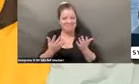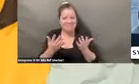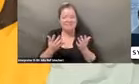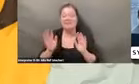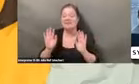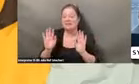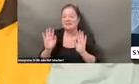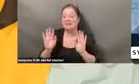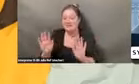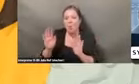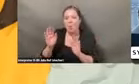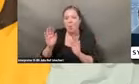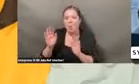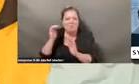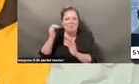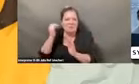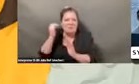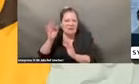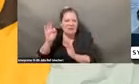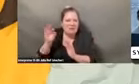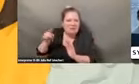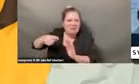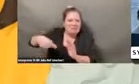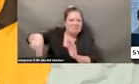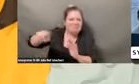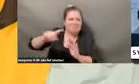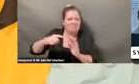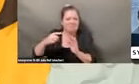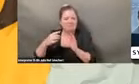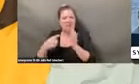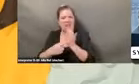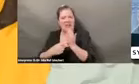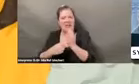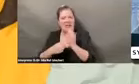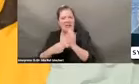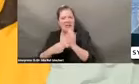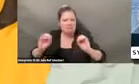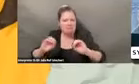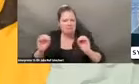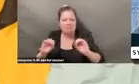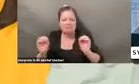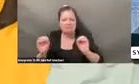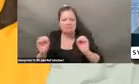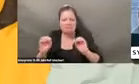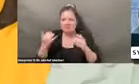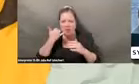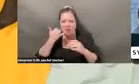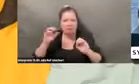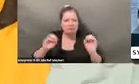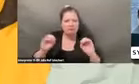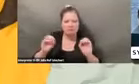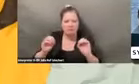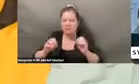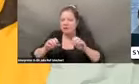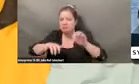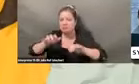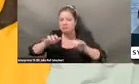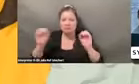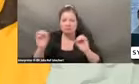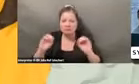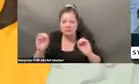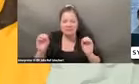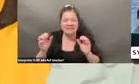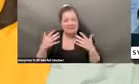technical lack of technical knowledge of the user, it's a very important message we aim to send in both the